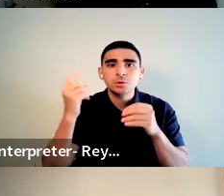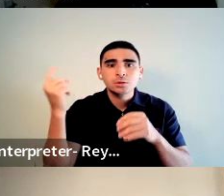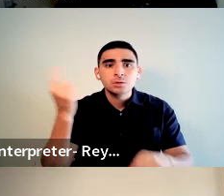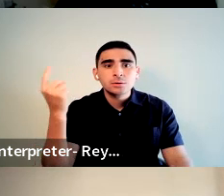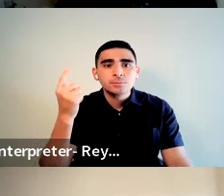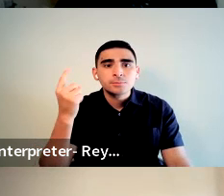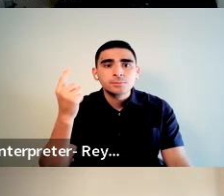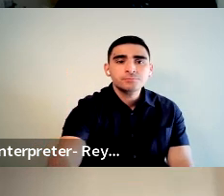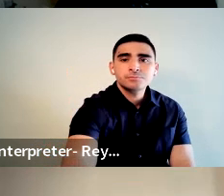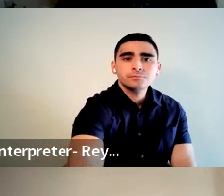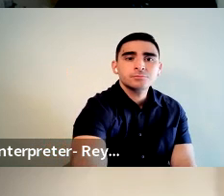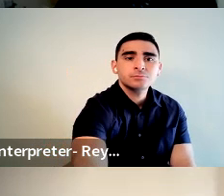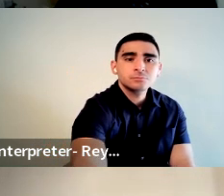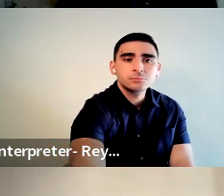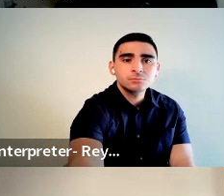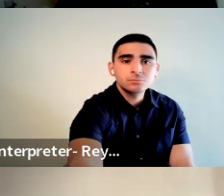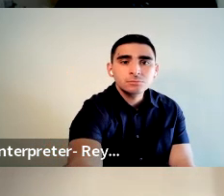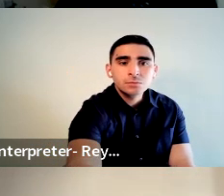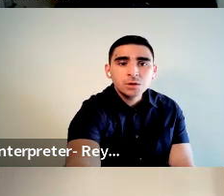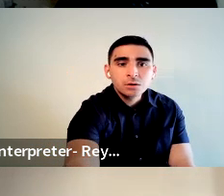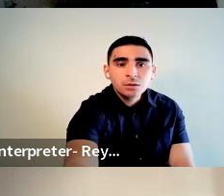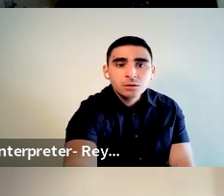everybody. Good to be here with you on my birthday.